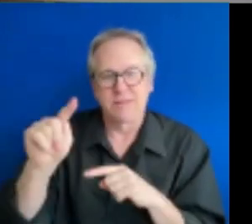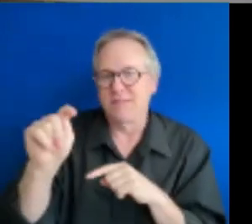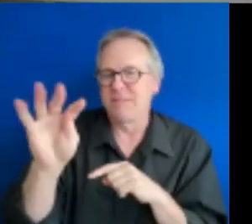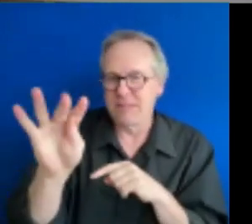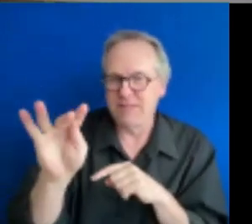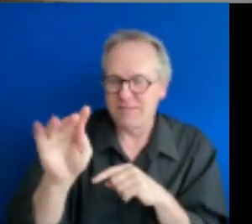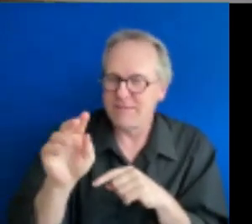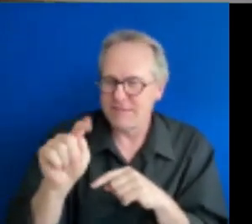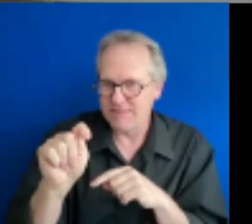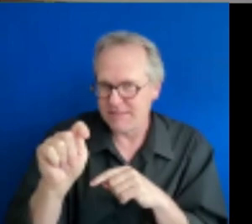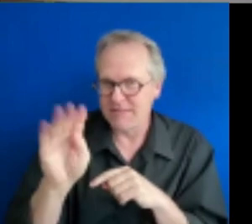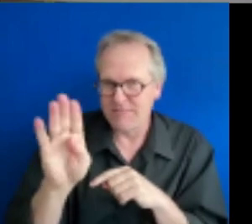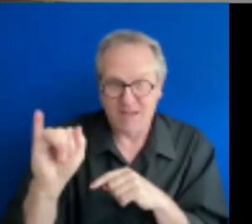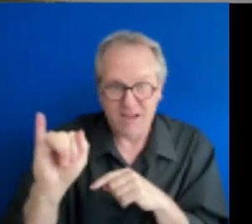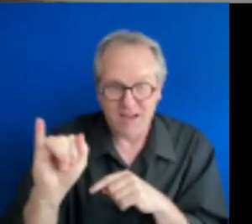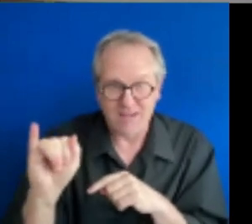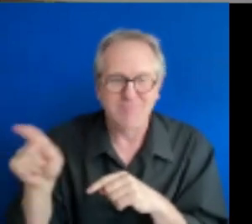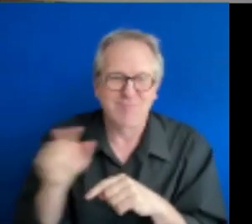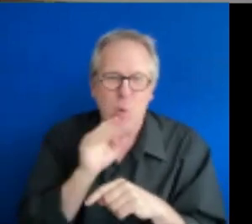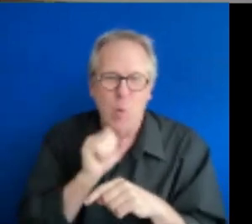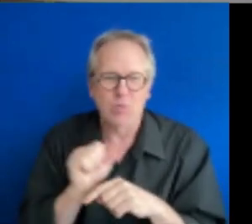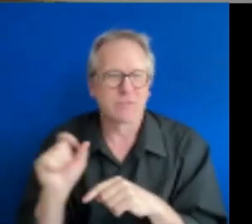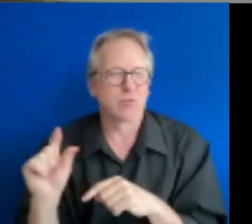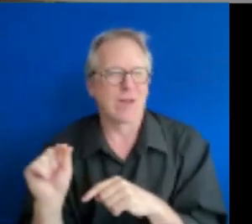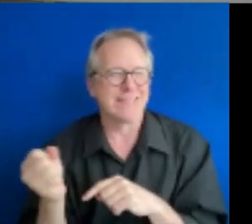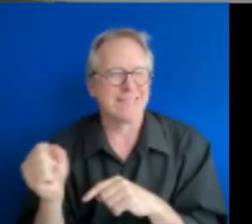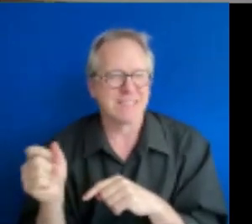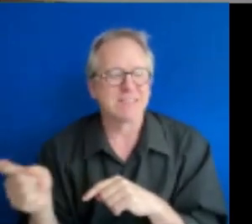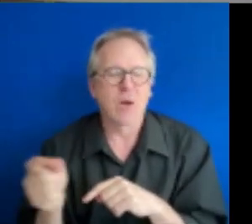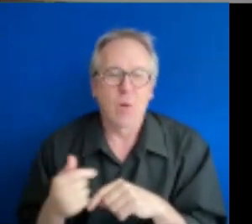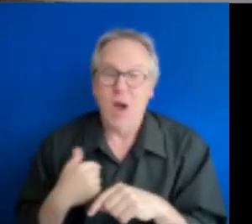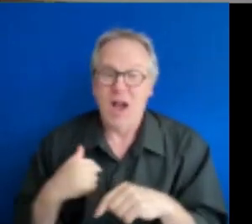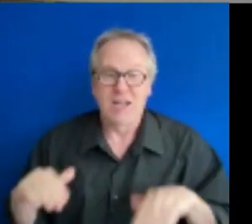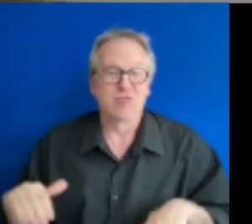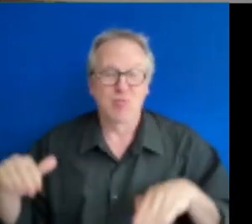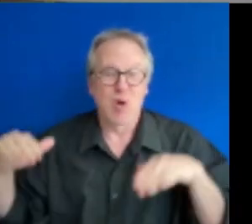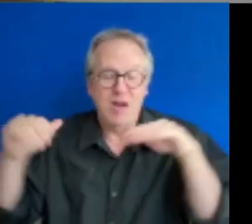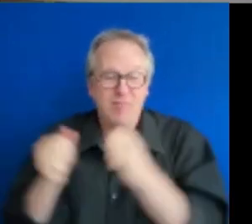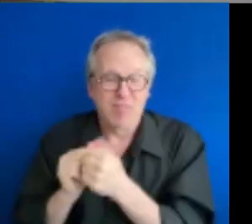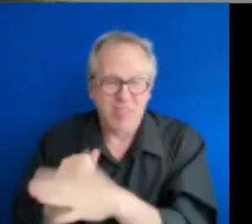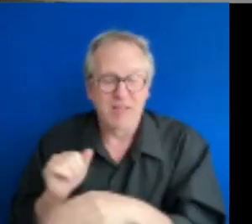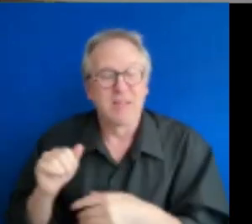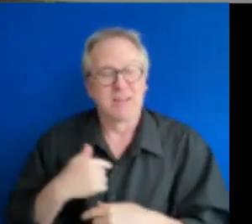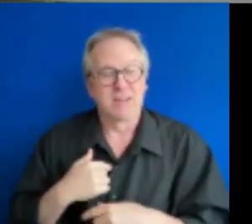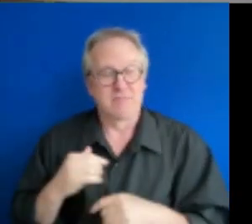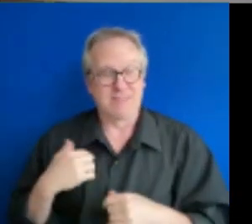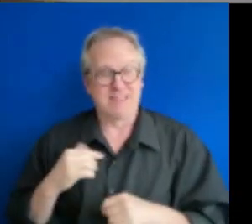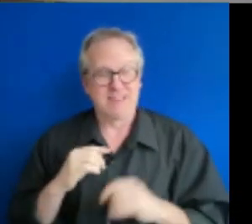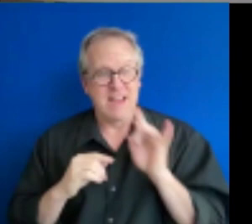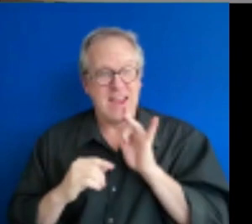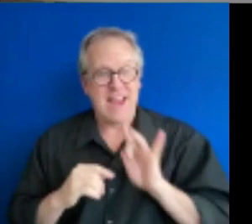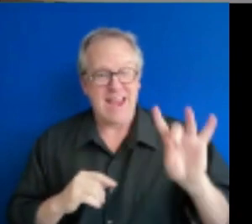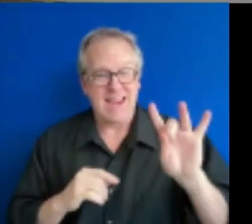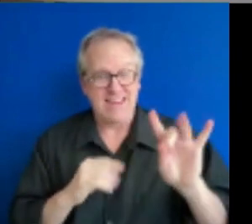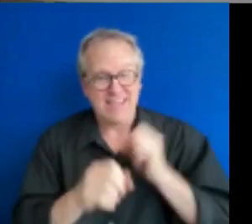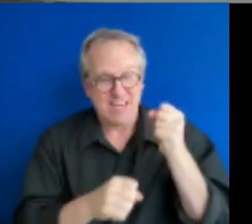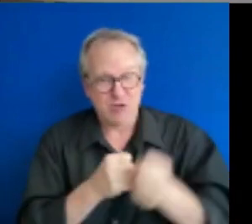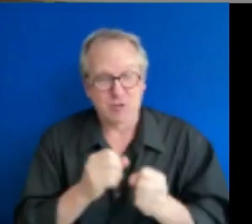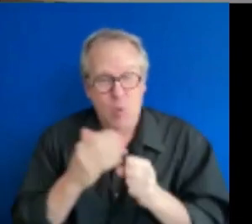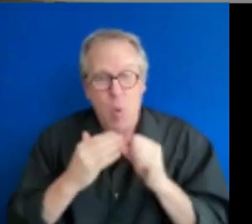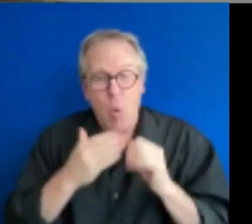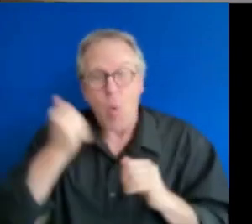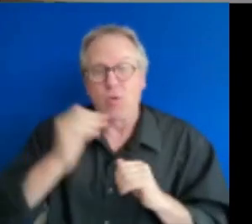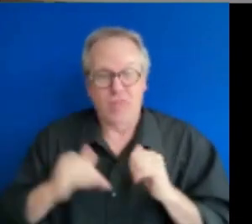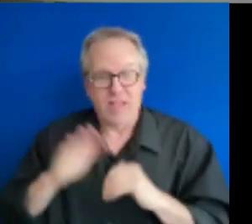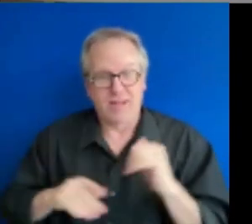injury in his early 20s. And so I grew up, I'm 8 years older than my younger brother, and I grew up